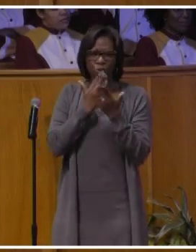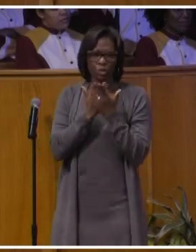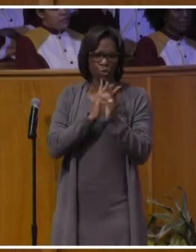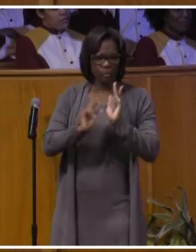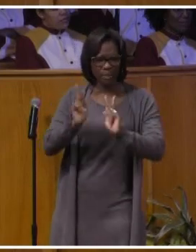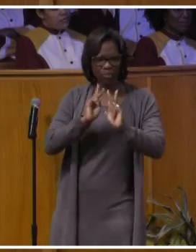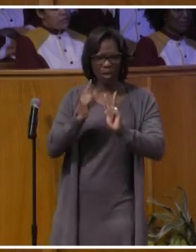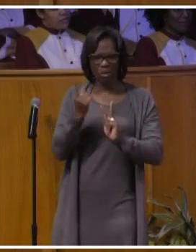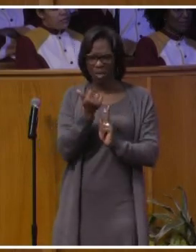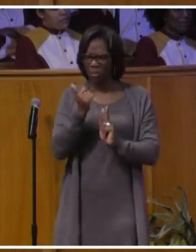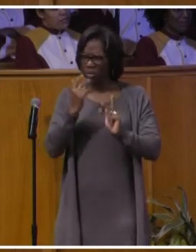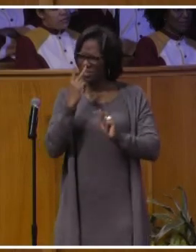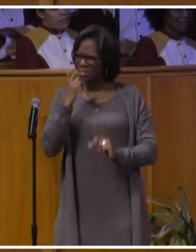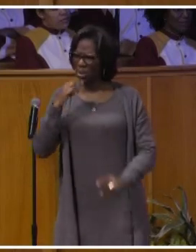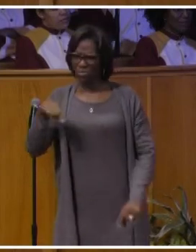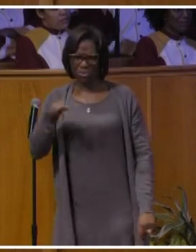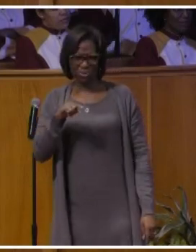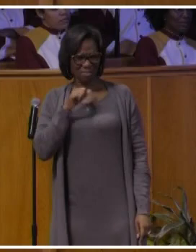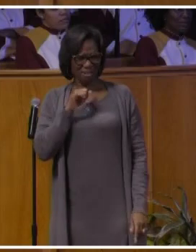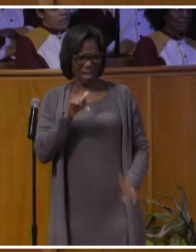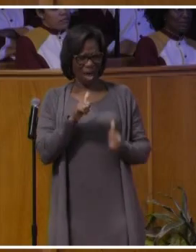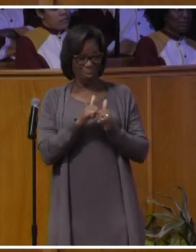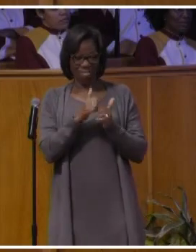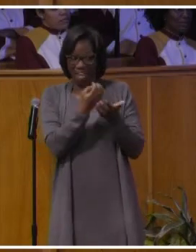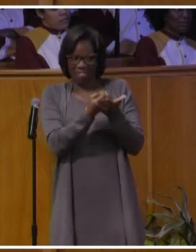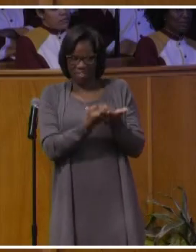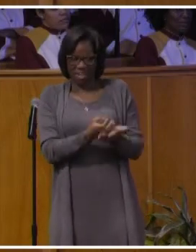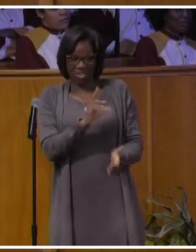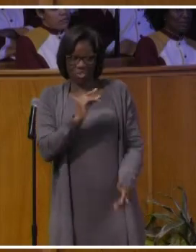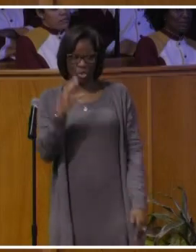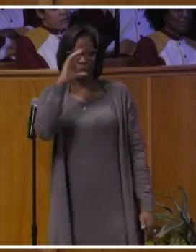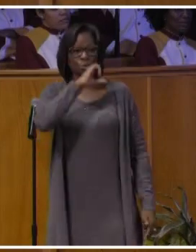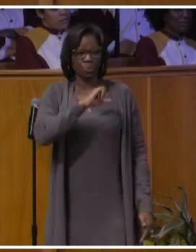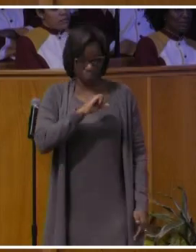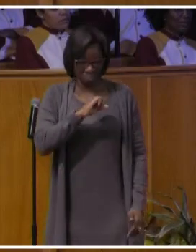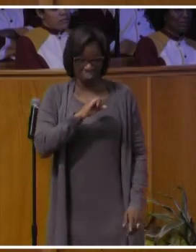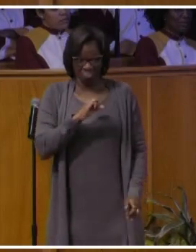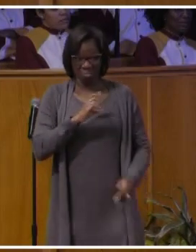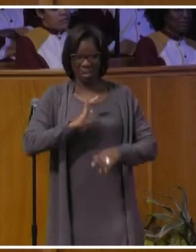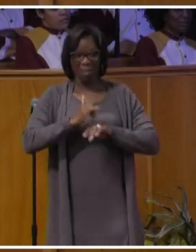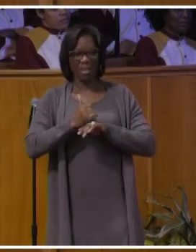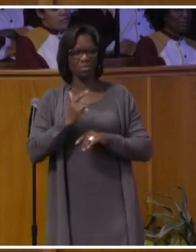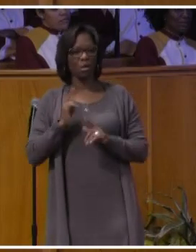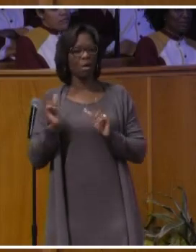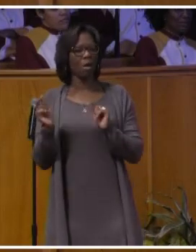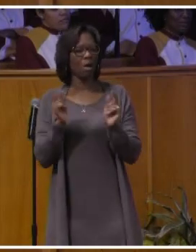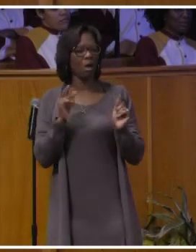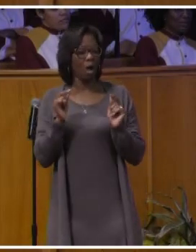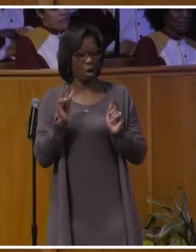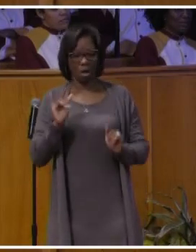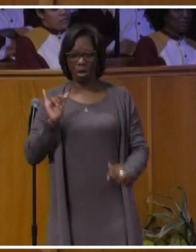doubts you, not with evidence, but based on a rumor.